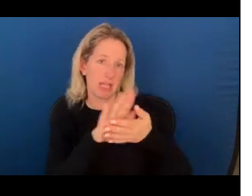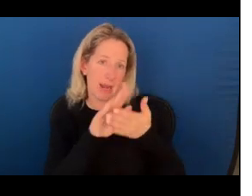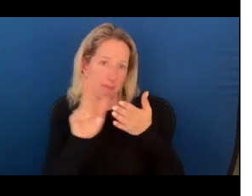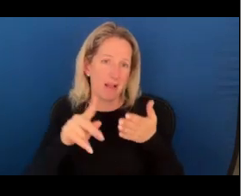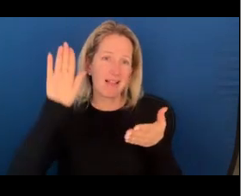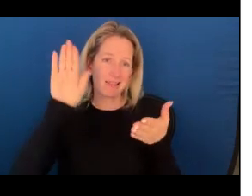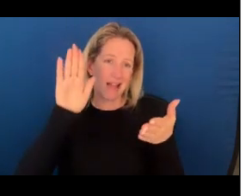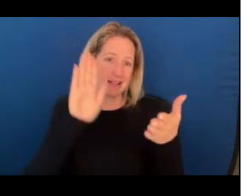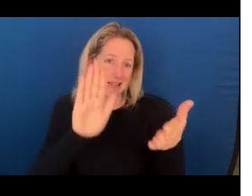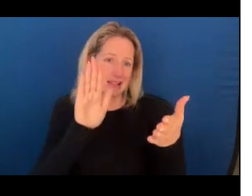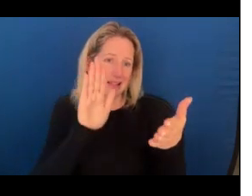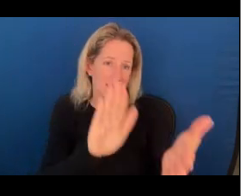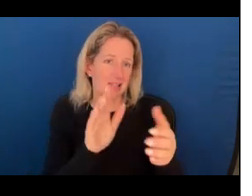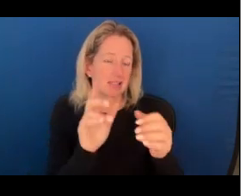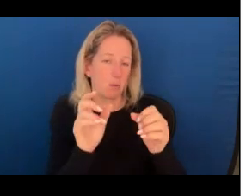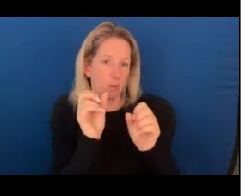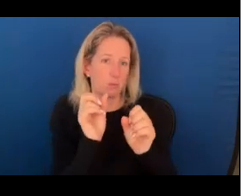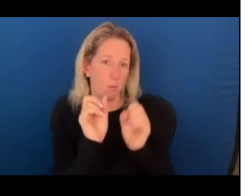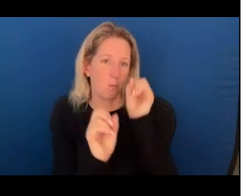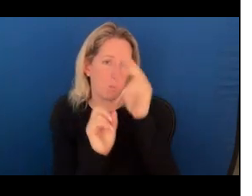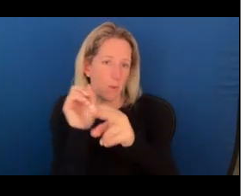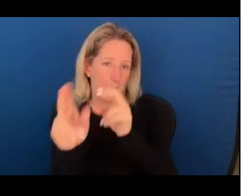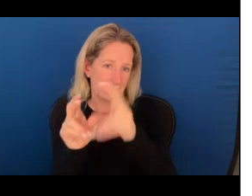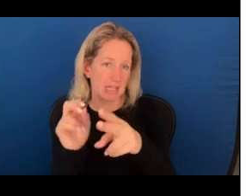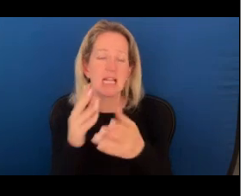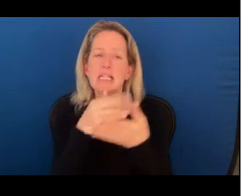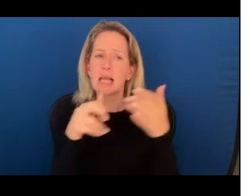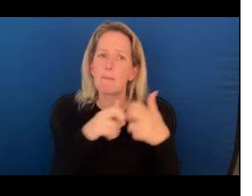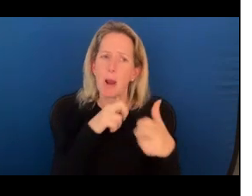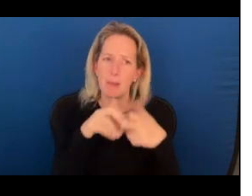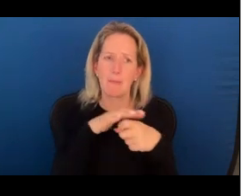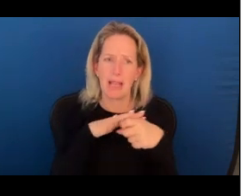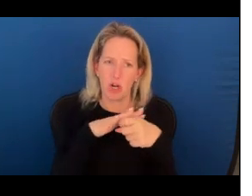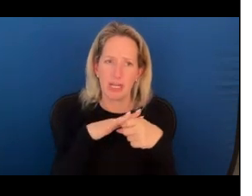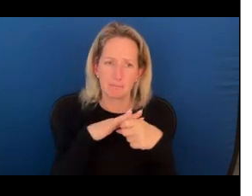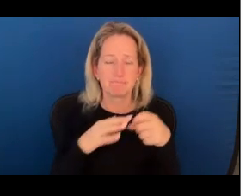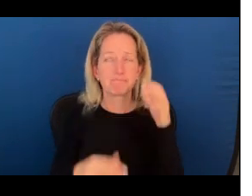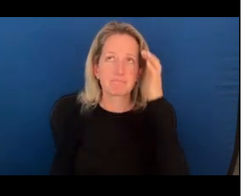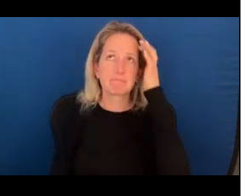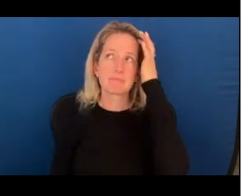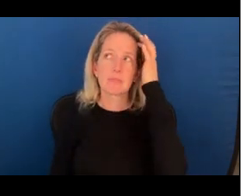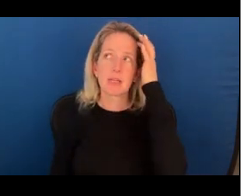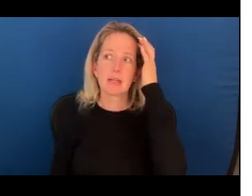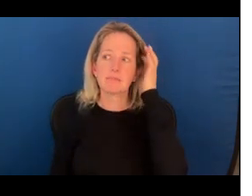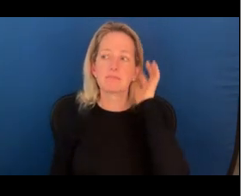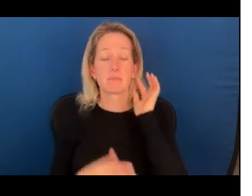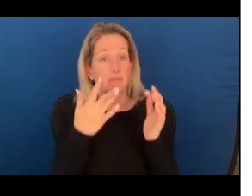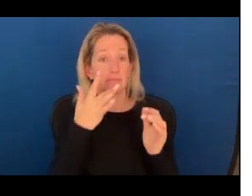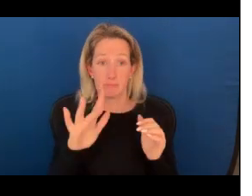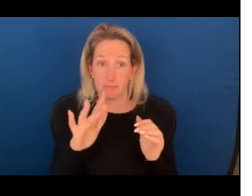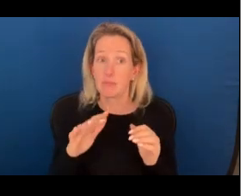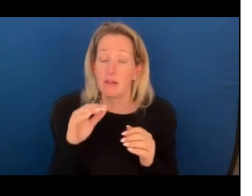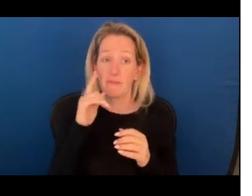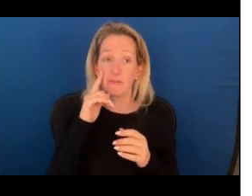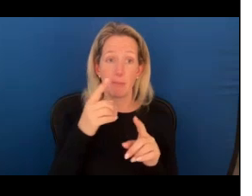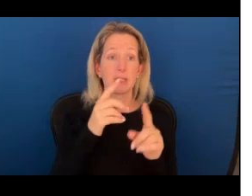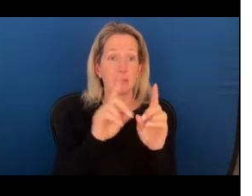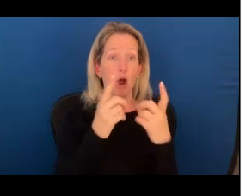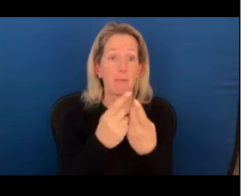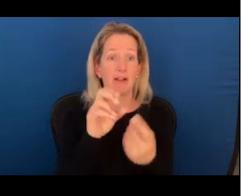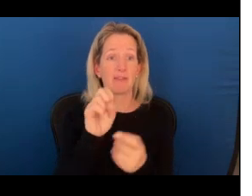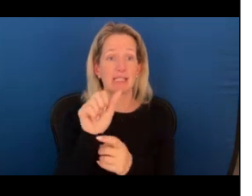some problem areas. Fortunately, New York City, they, through the Department of Sanitation, they've been putting